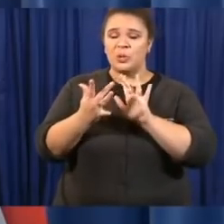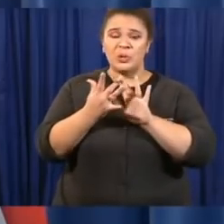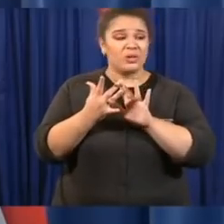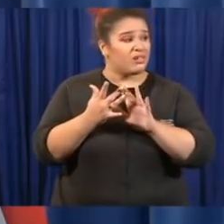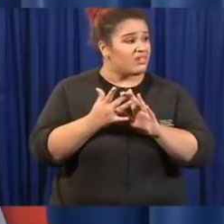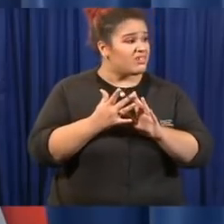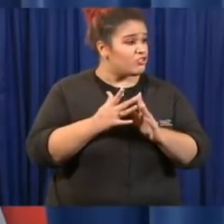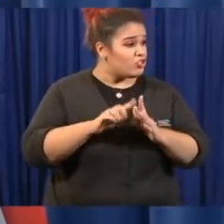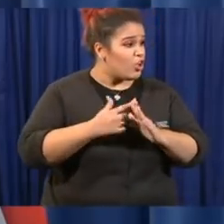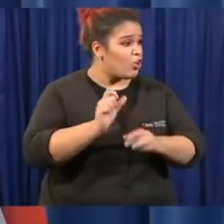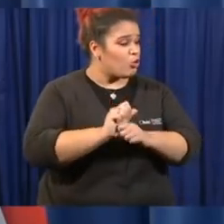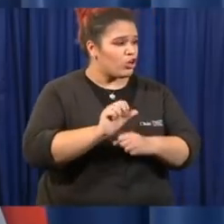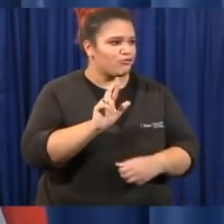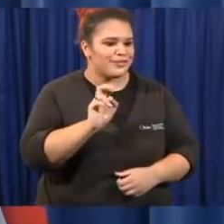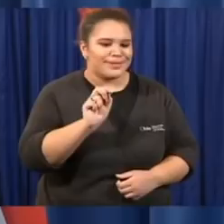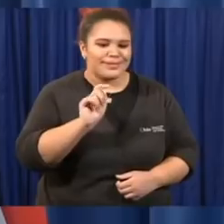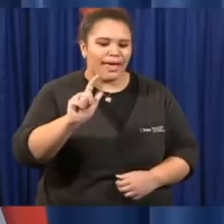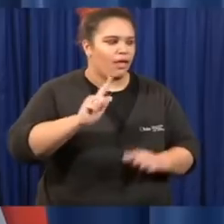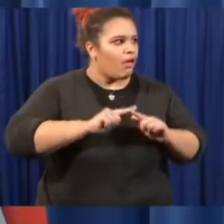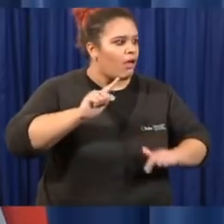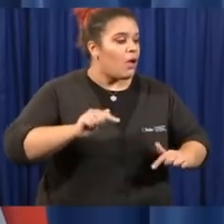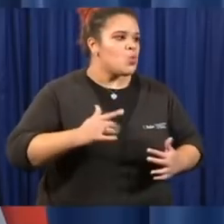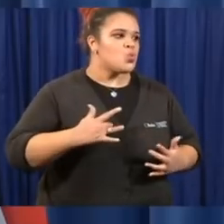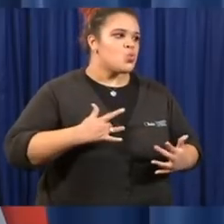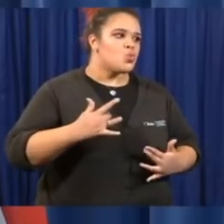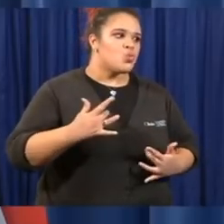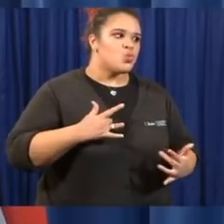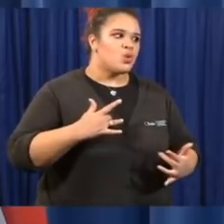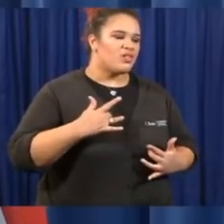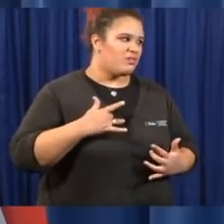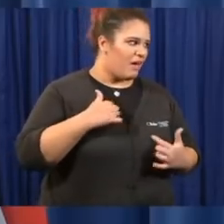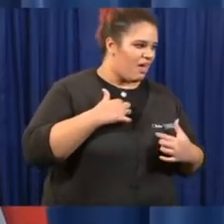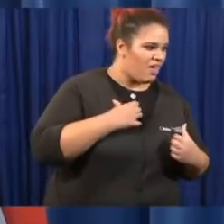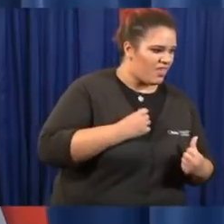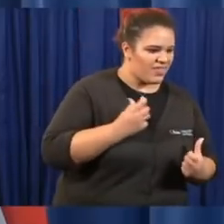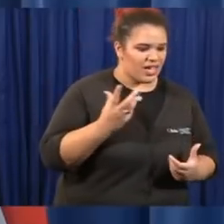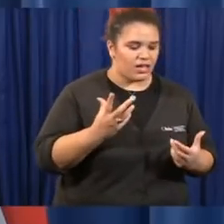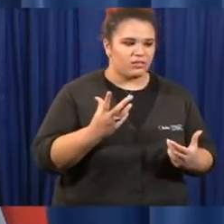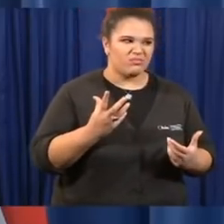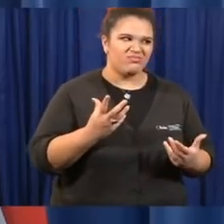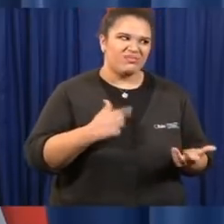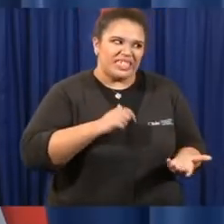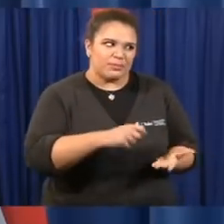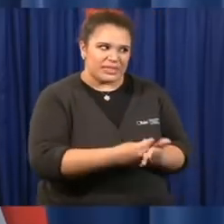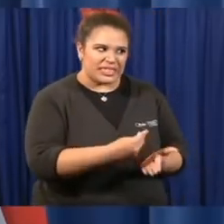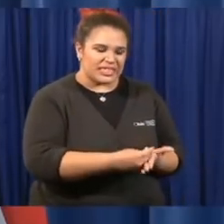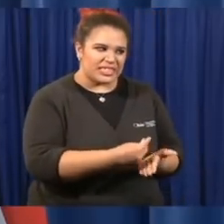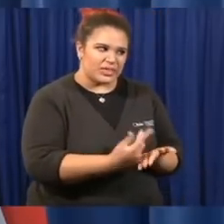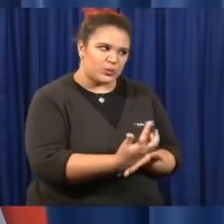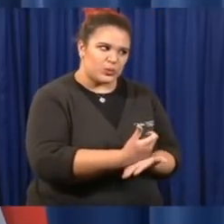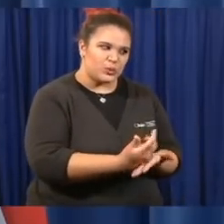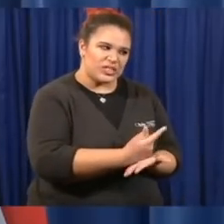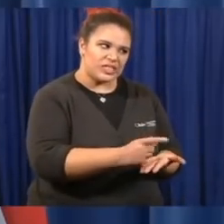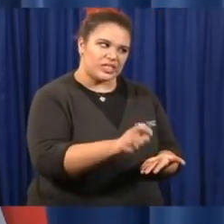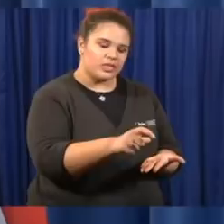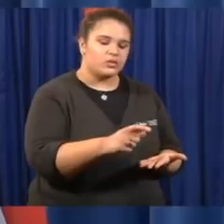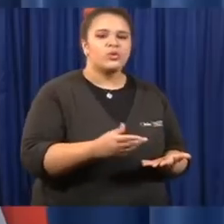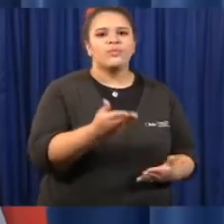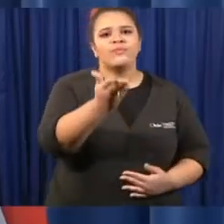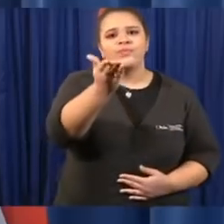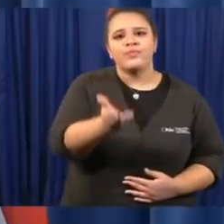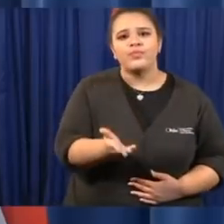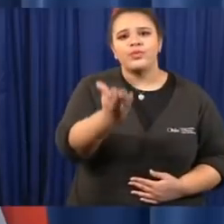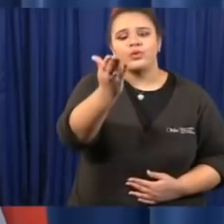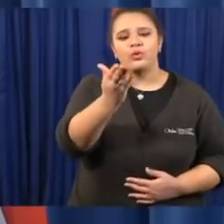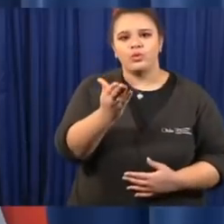but also being concerned about their health, but they, at the same time, need the paycheck. So how are you going to try and support or protect